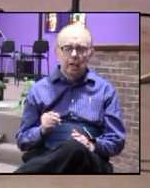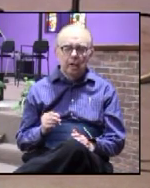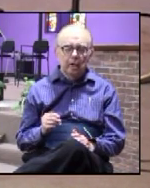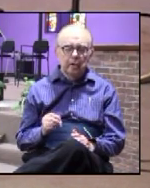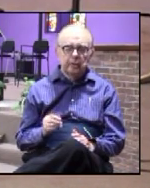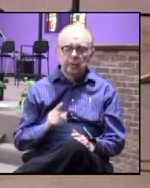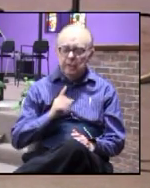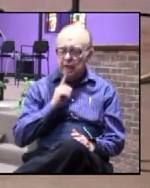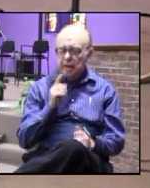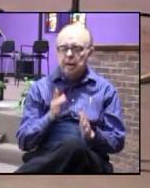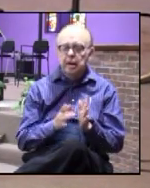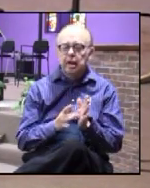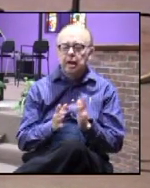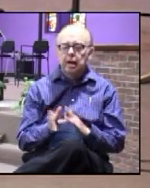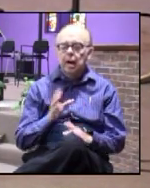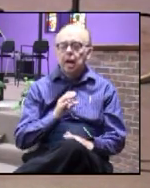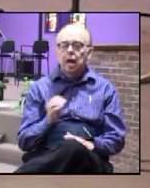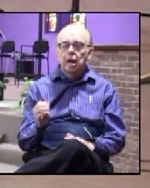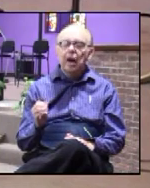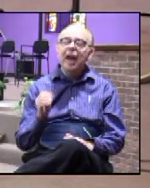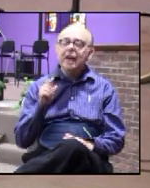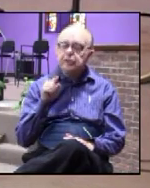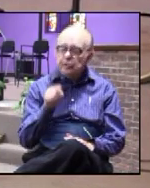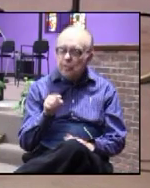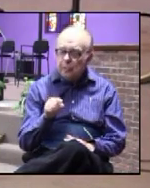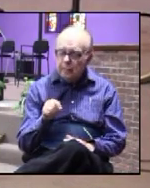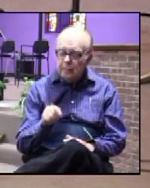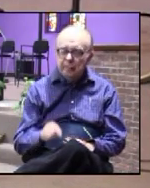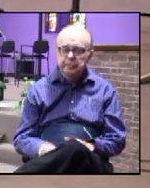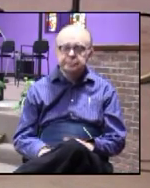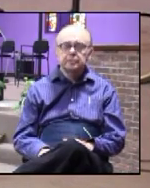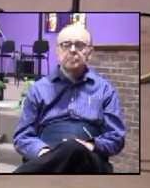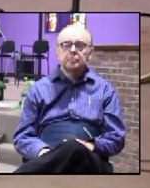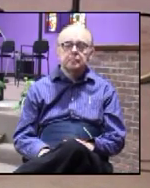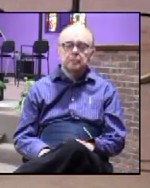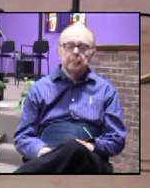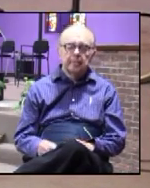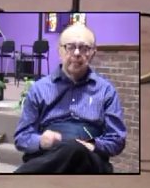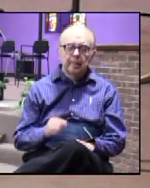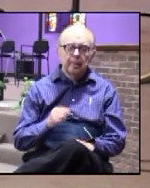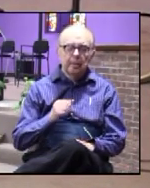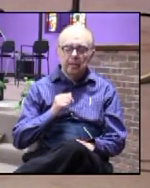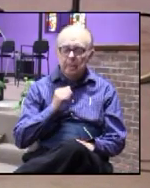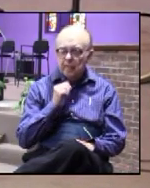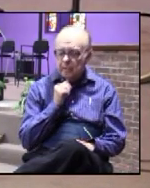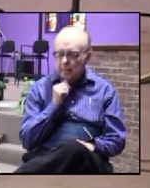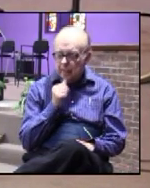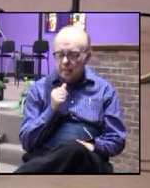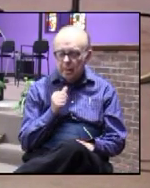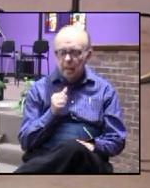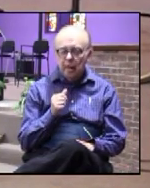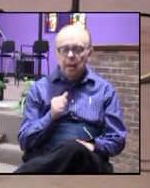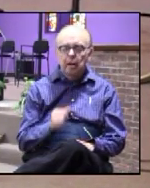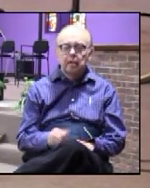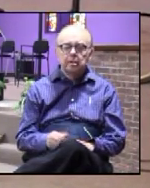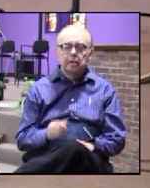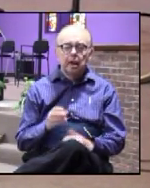It is Jesus in you. Not A-N-D, I-N.